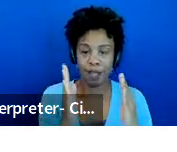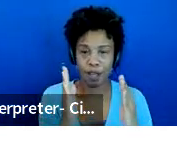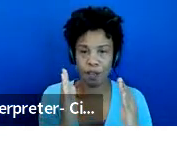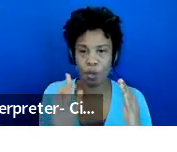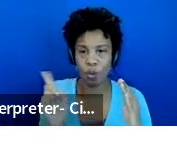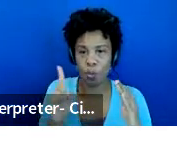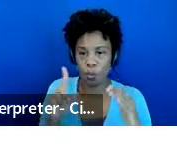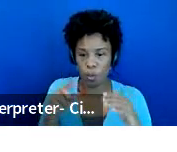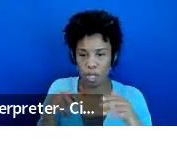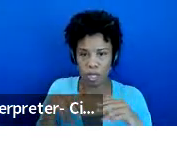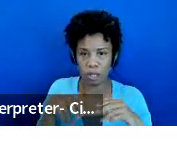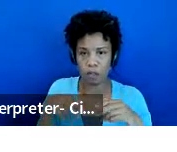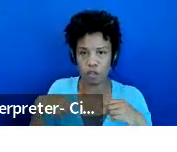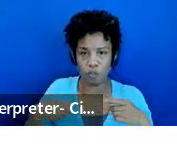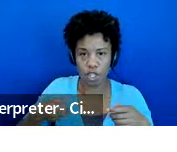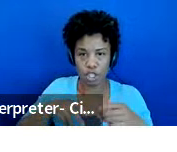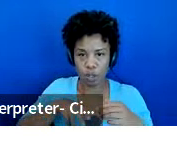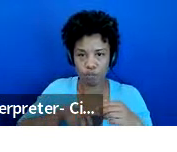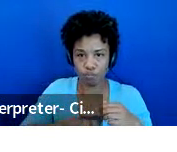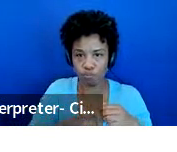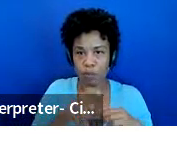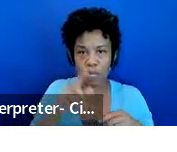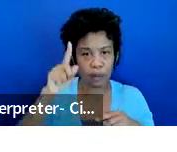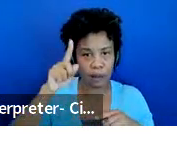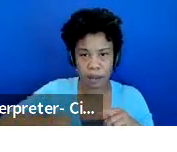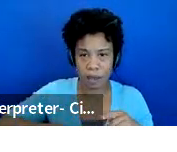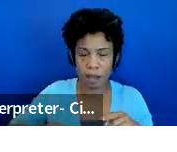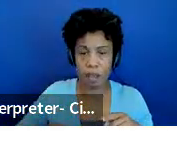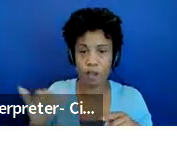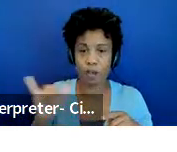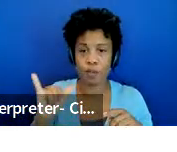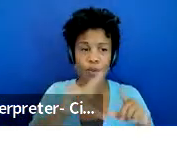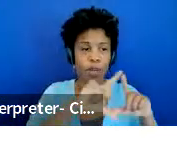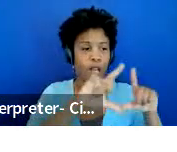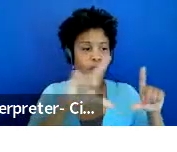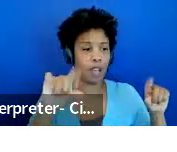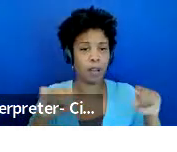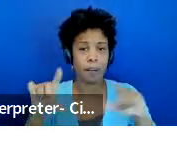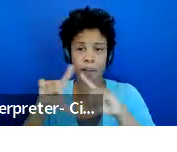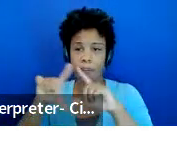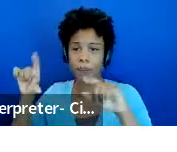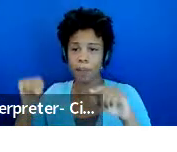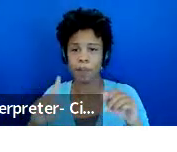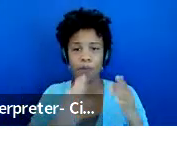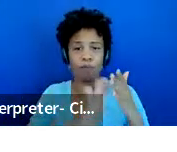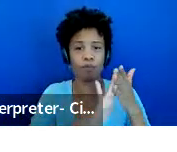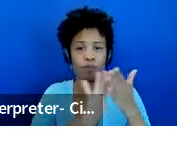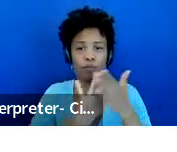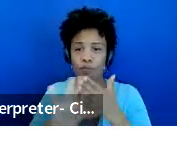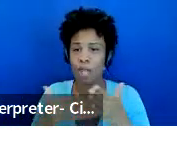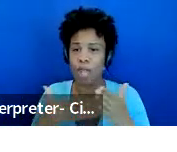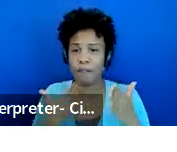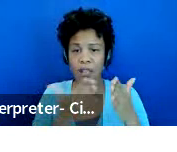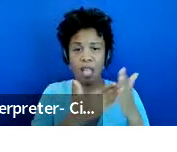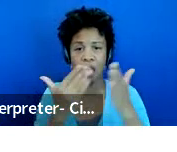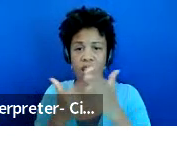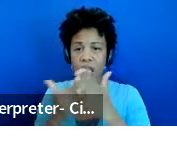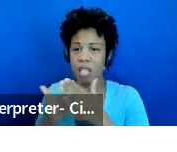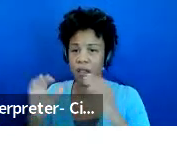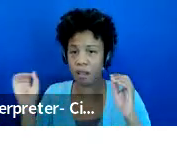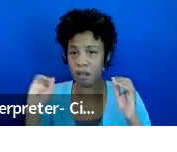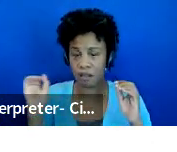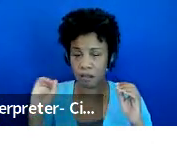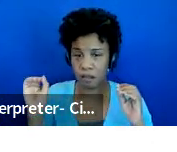the movement of blind persons or persons with visual impairments. In addition to the physical components of the environment, persons with